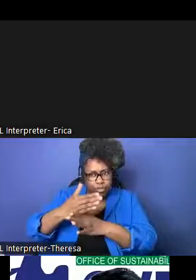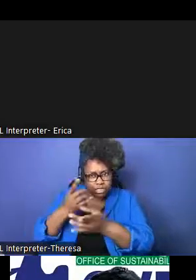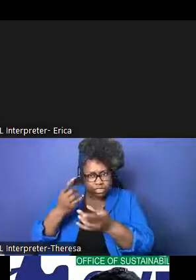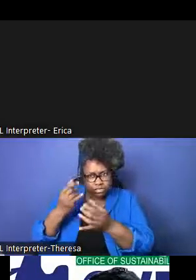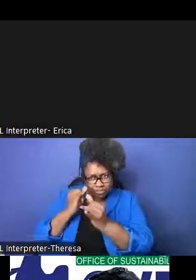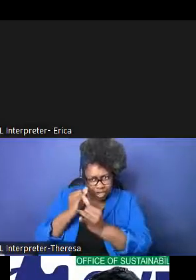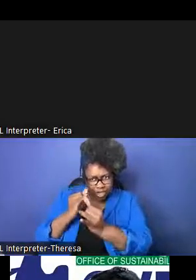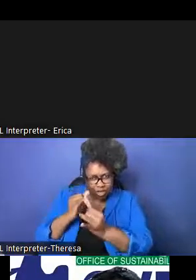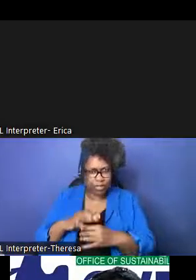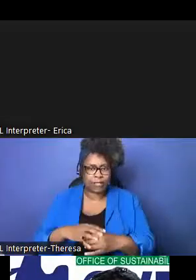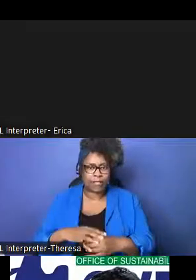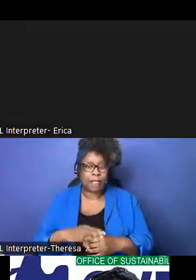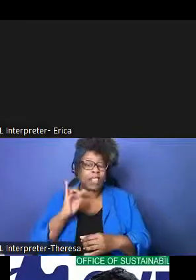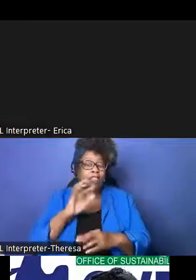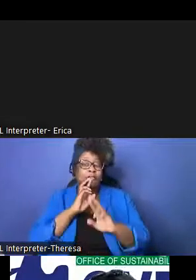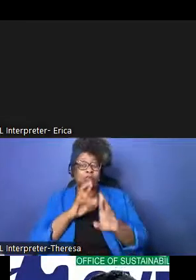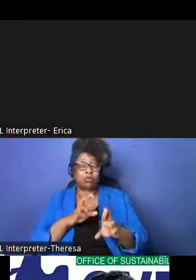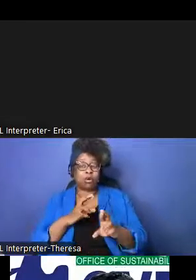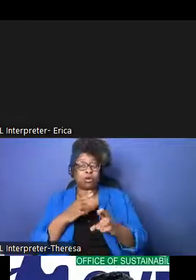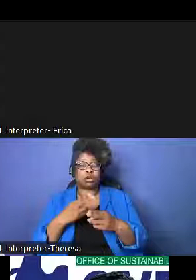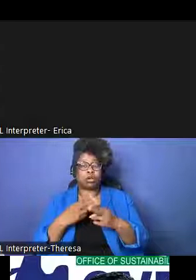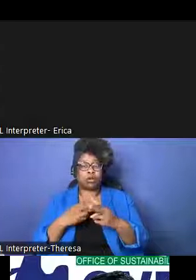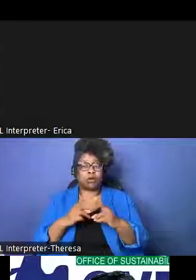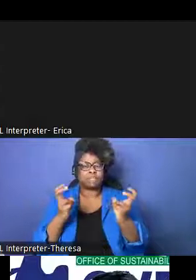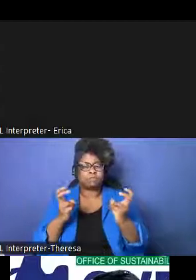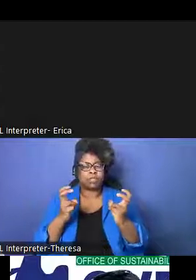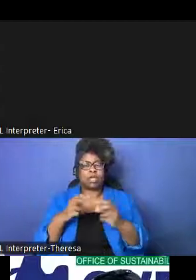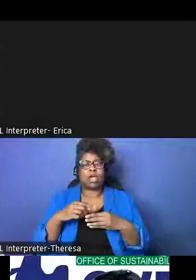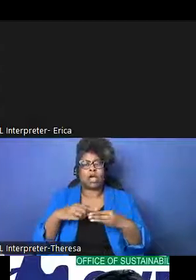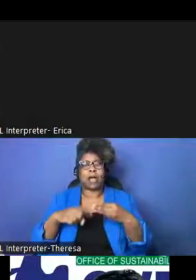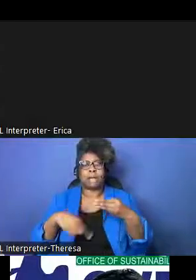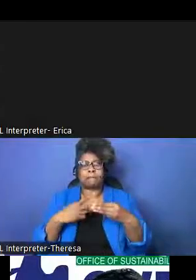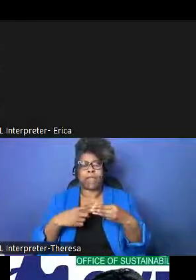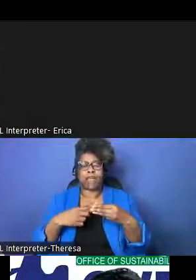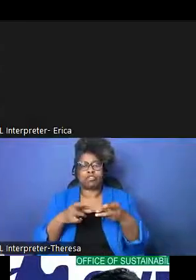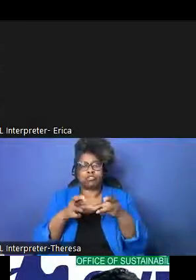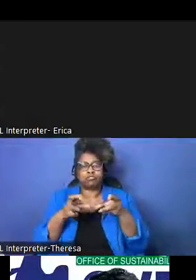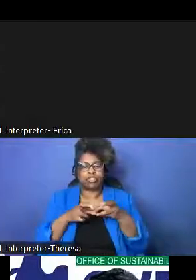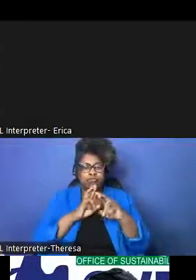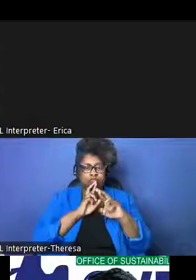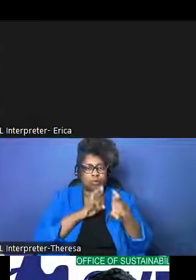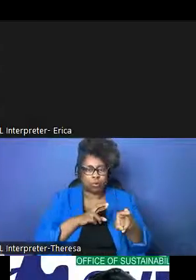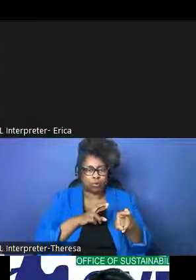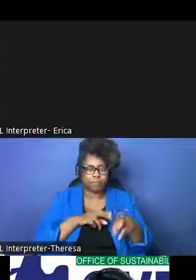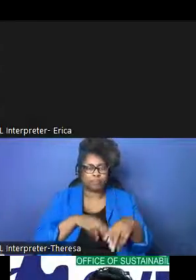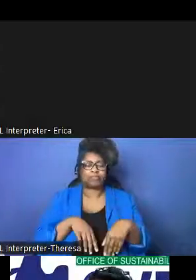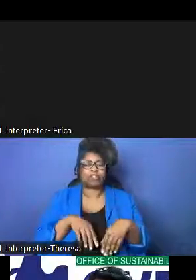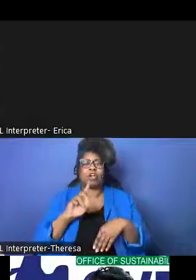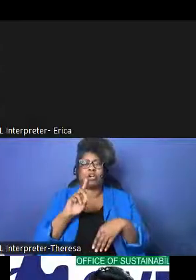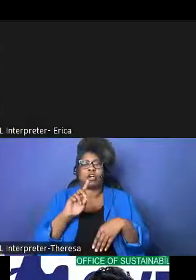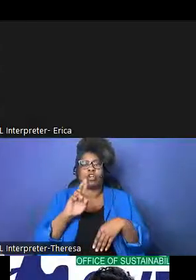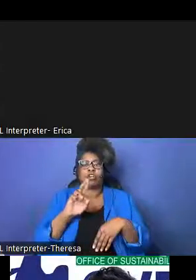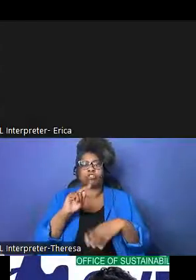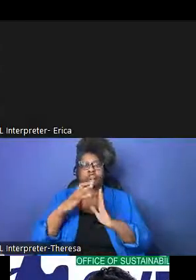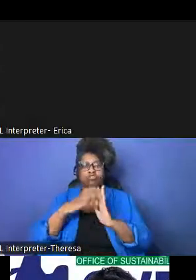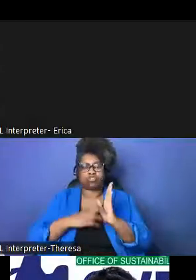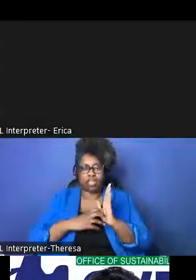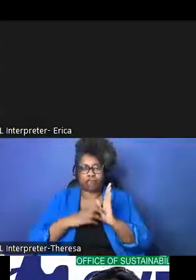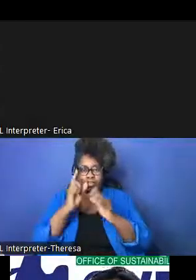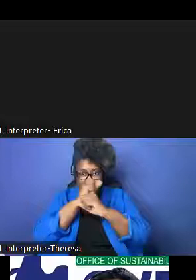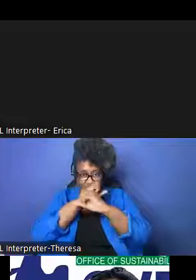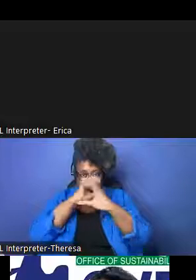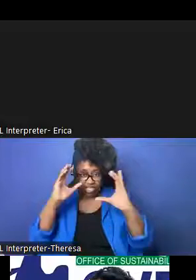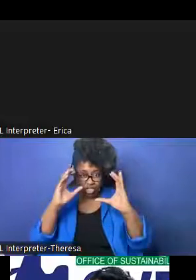That report is called our About the Region report, as well as our draft visions and priorities report. Both are open for